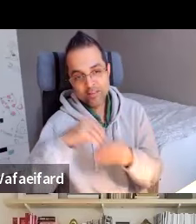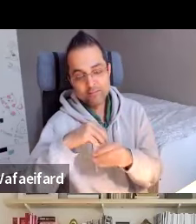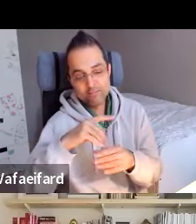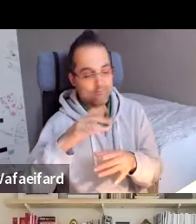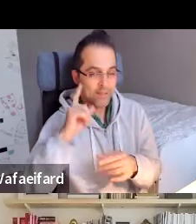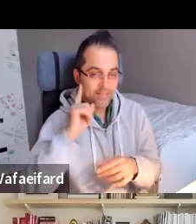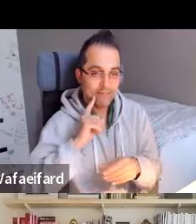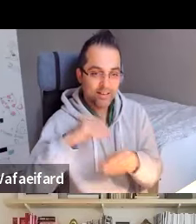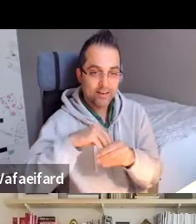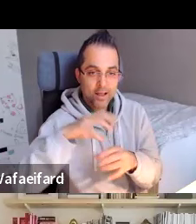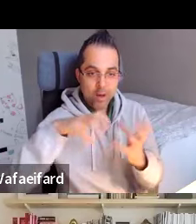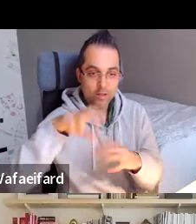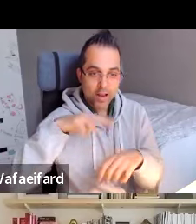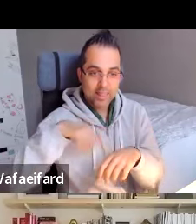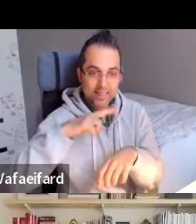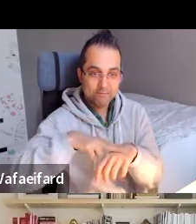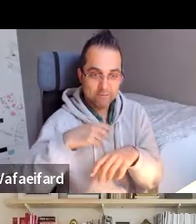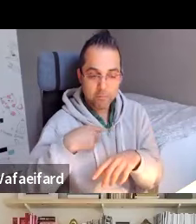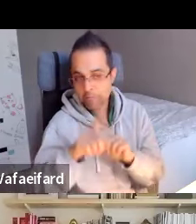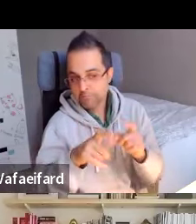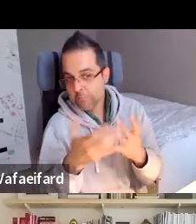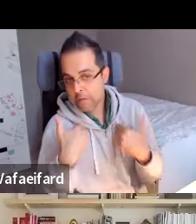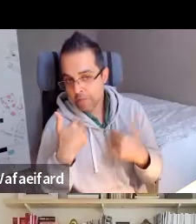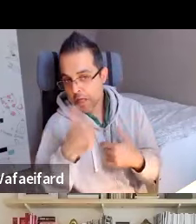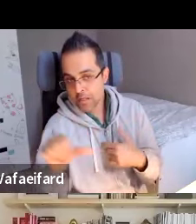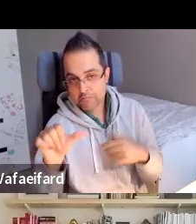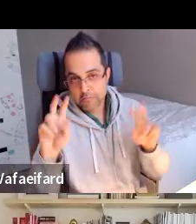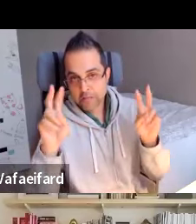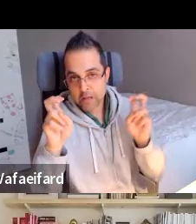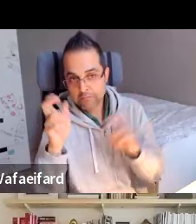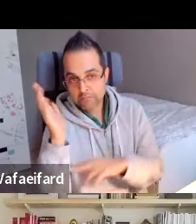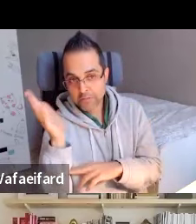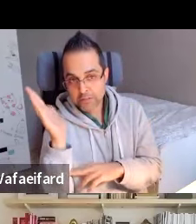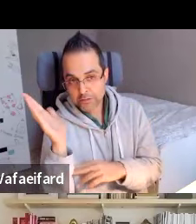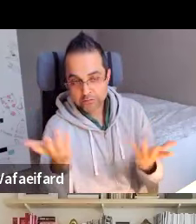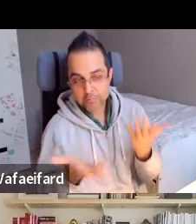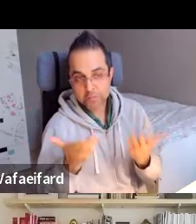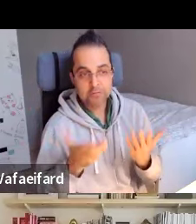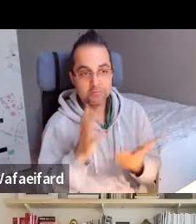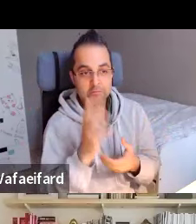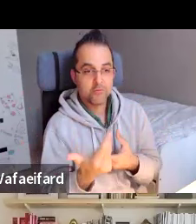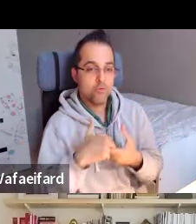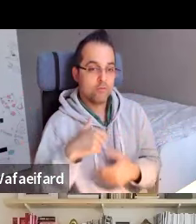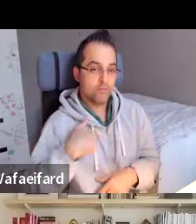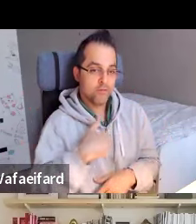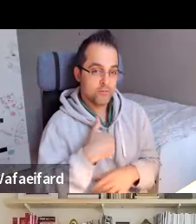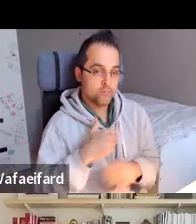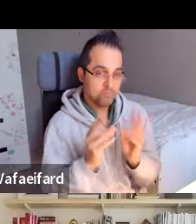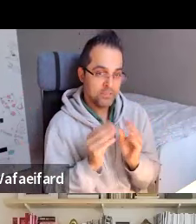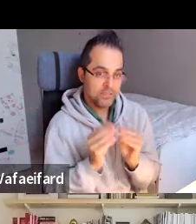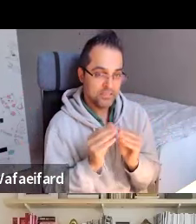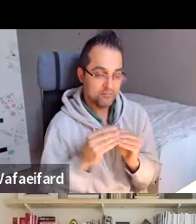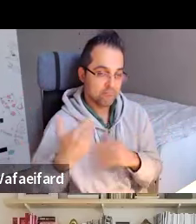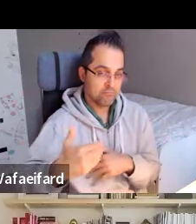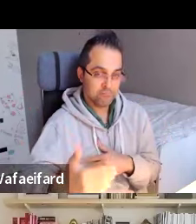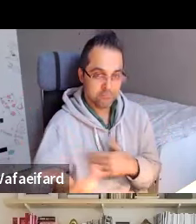And Milad says, I would like to ask more about deaf individuals working as cloud native